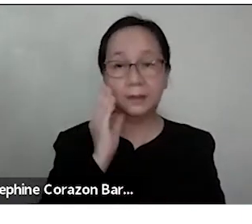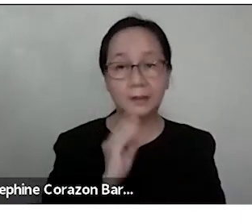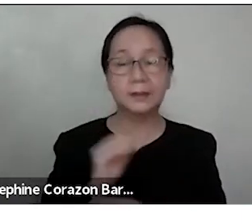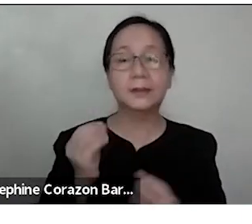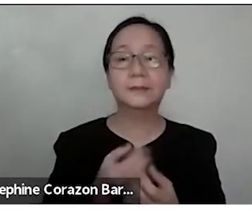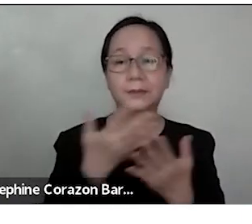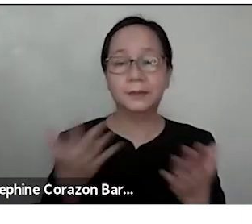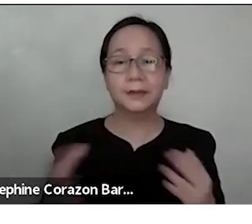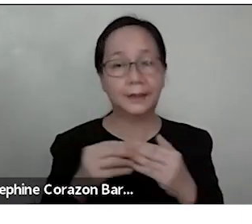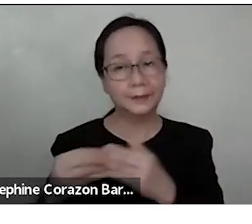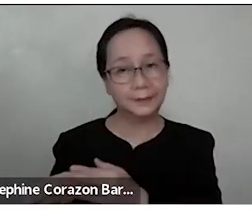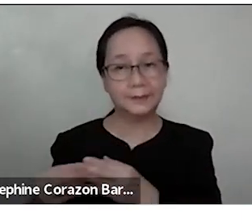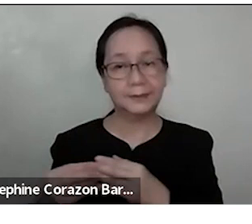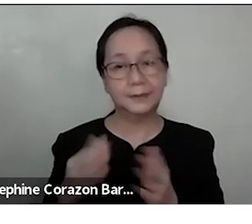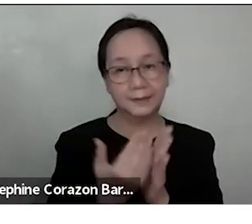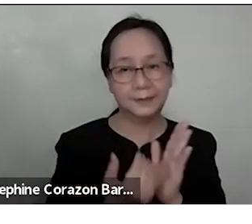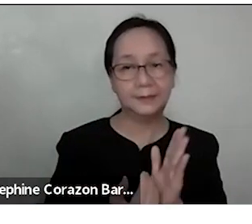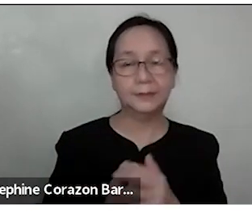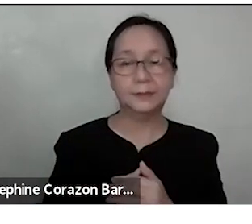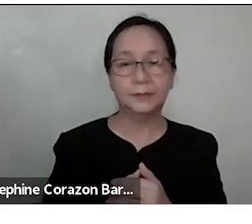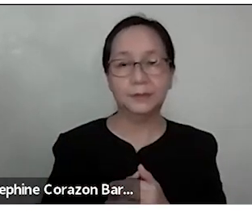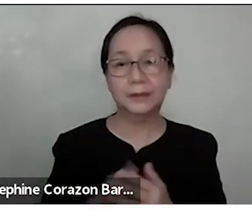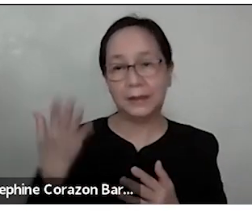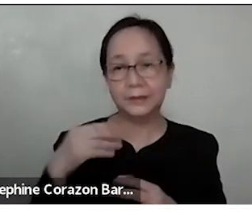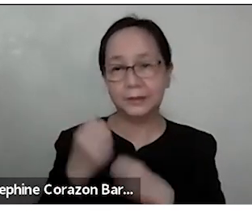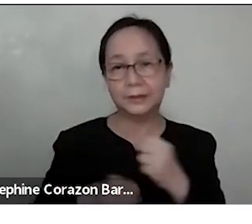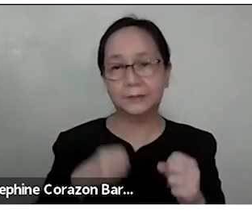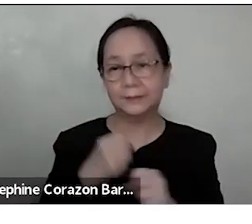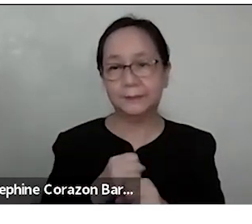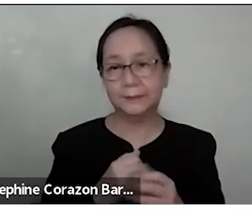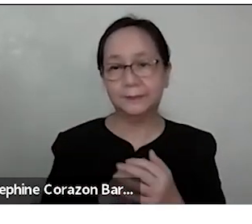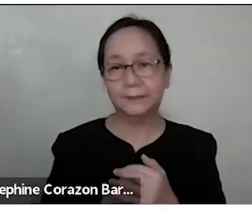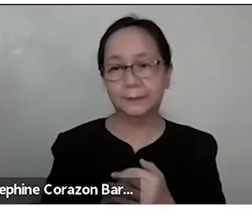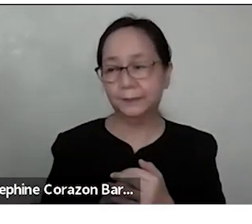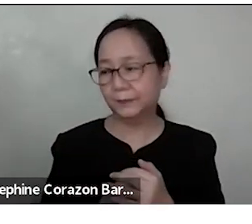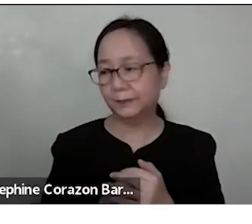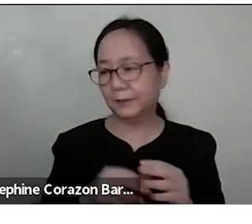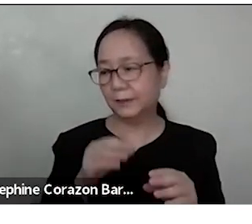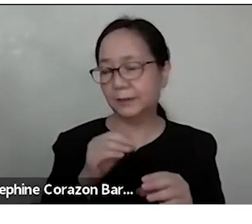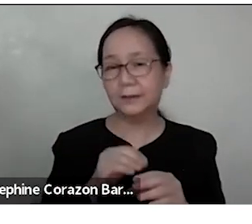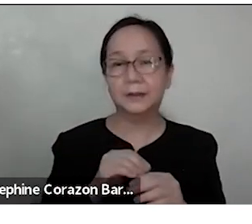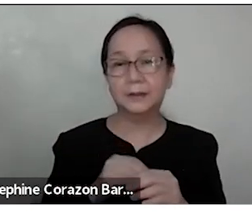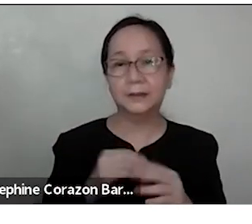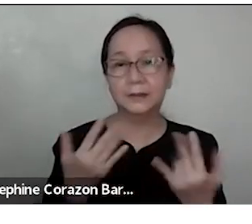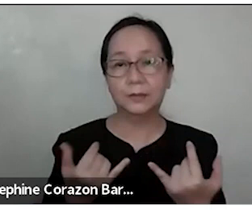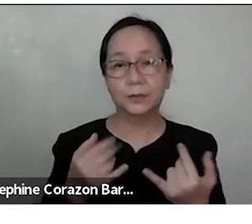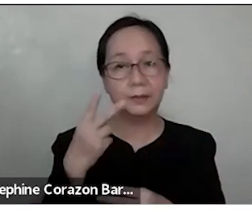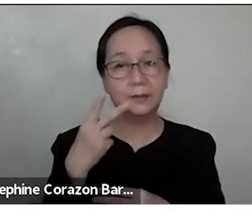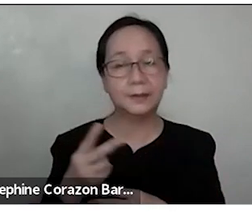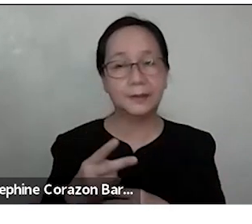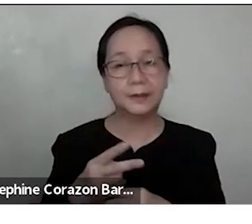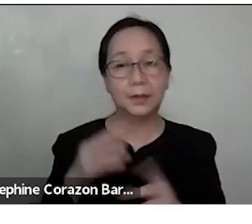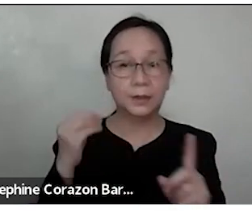guidelines since we released it last year. Okay, so in this slide, you can see the